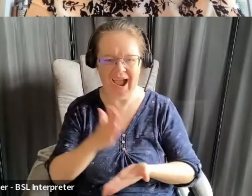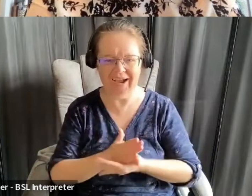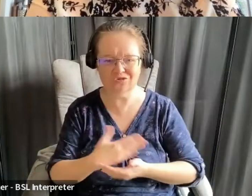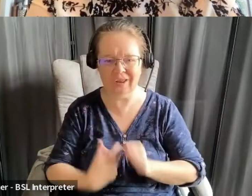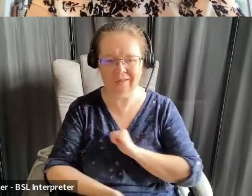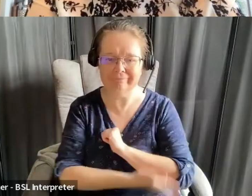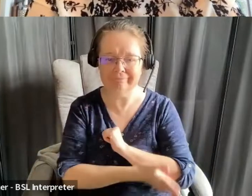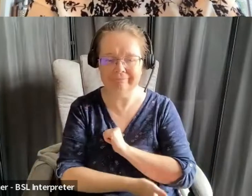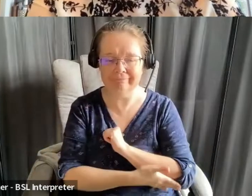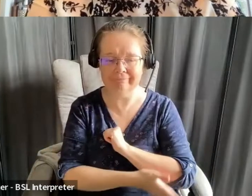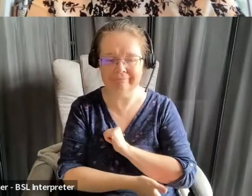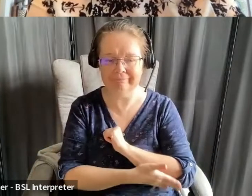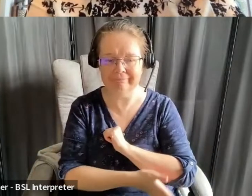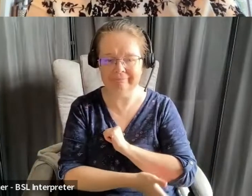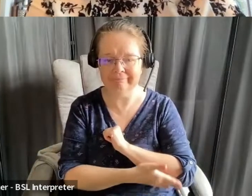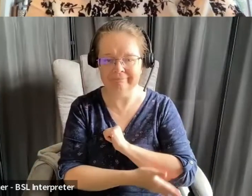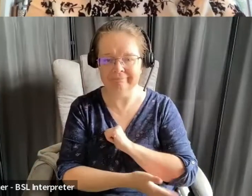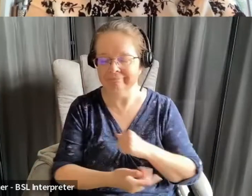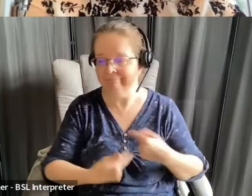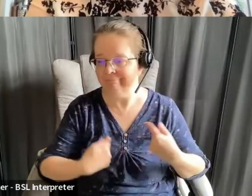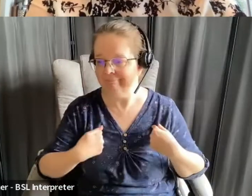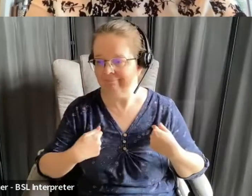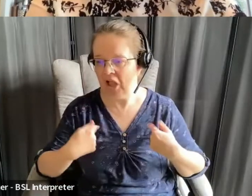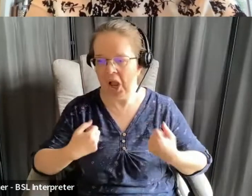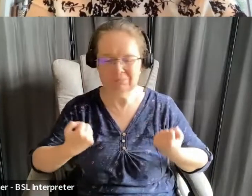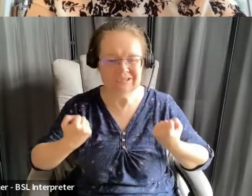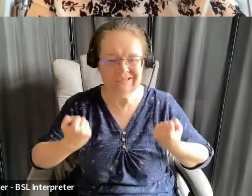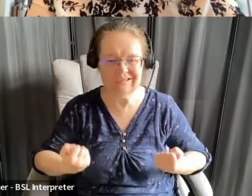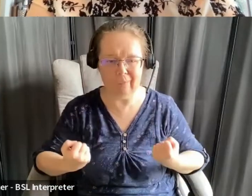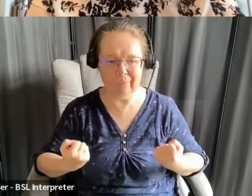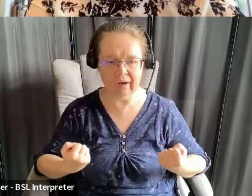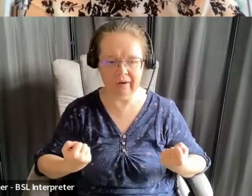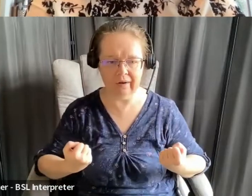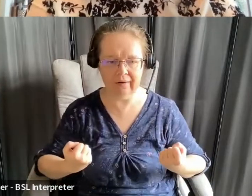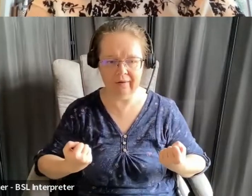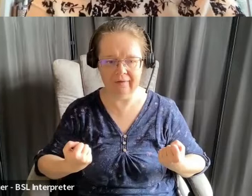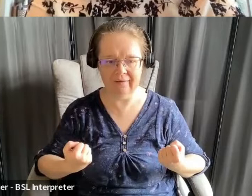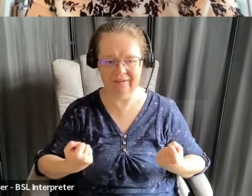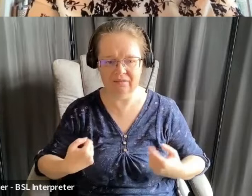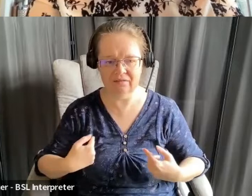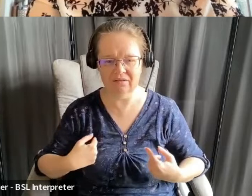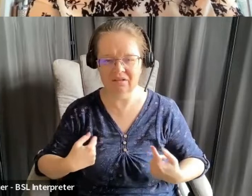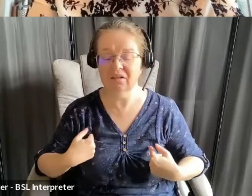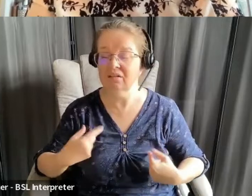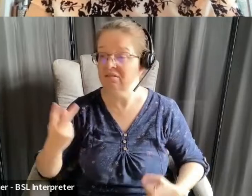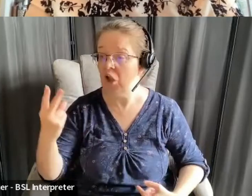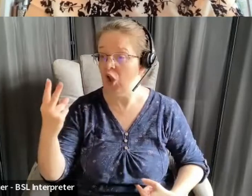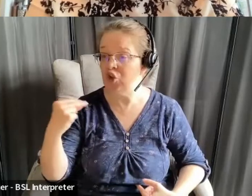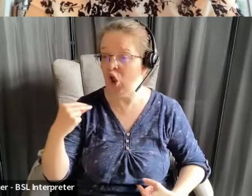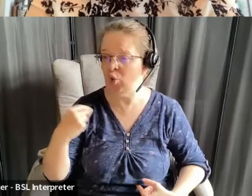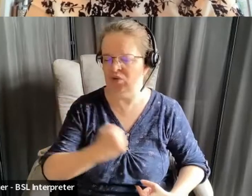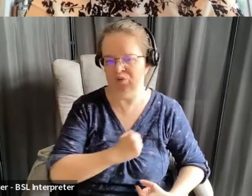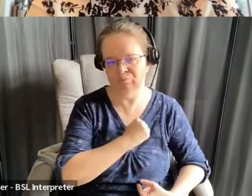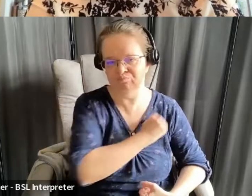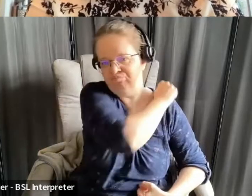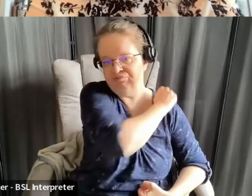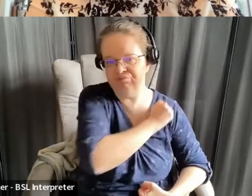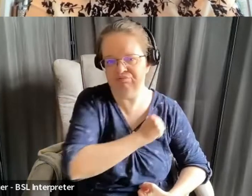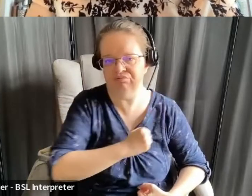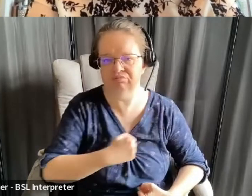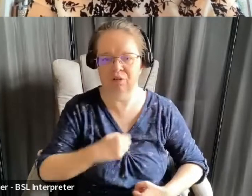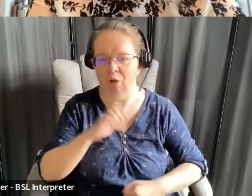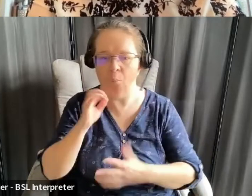meaning I'm completely belligerent. By nature, I'm not someone to take no for an answer.